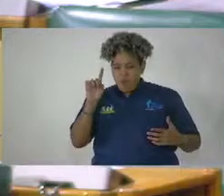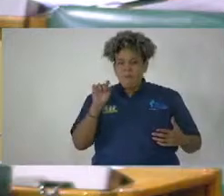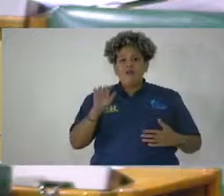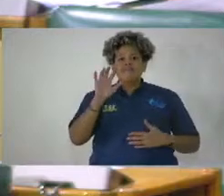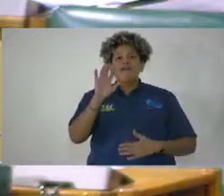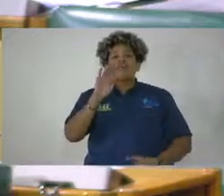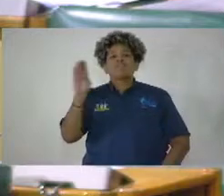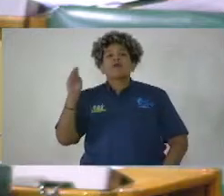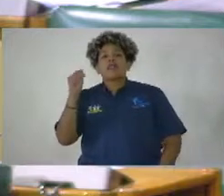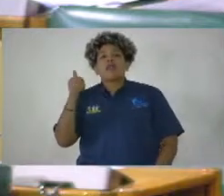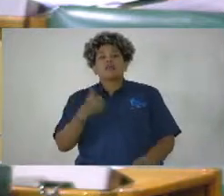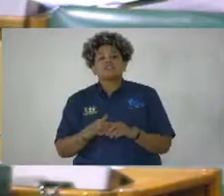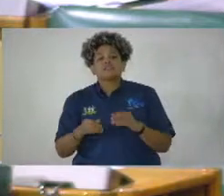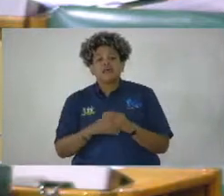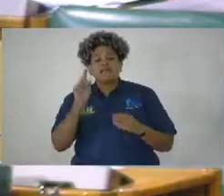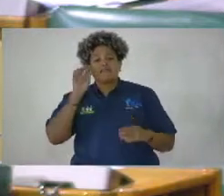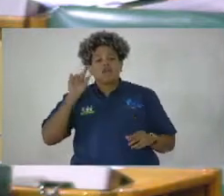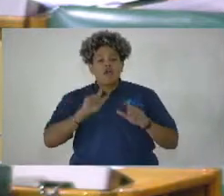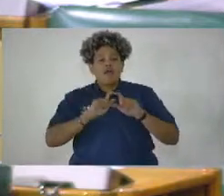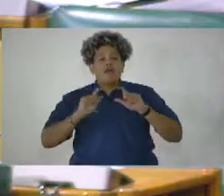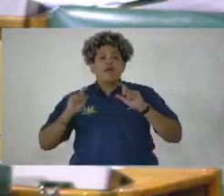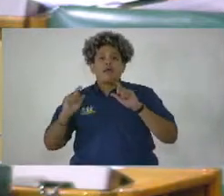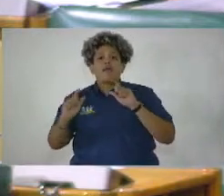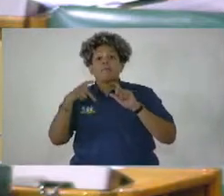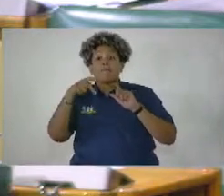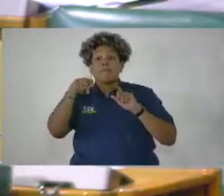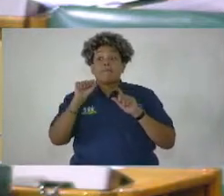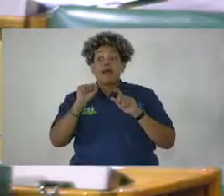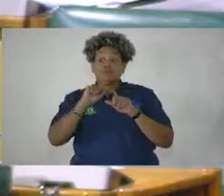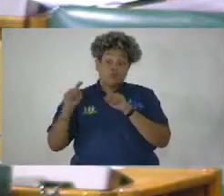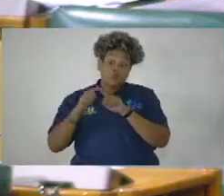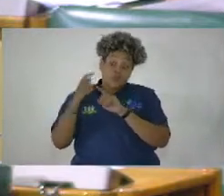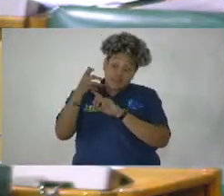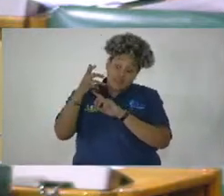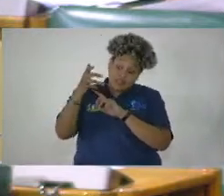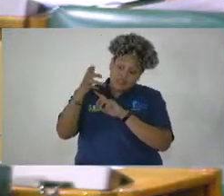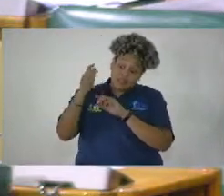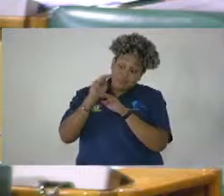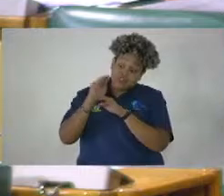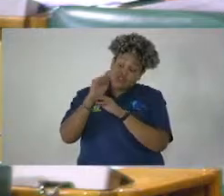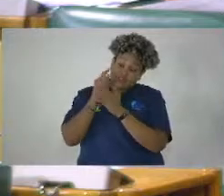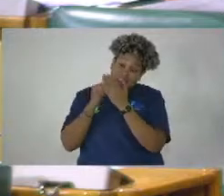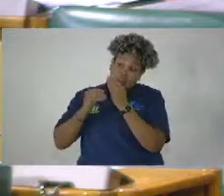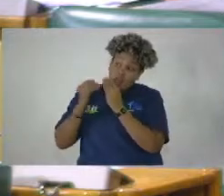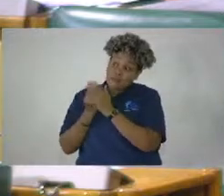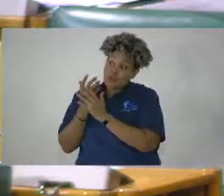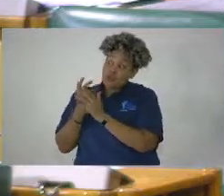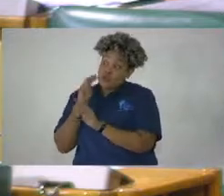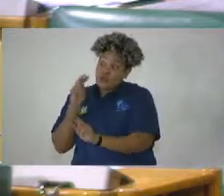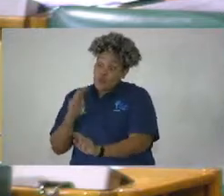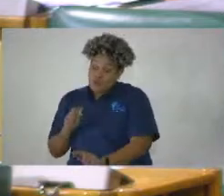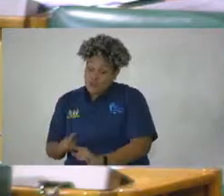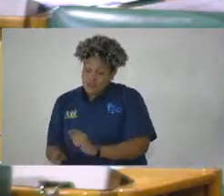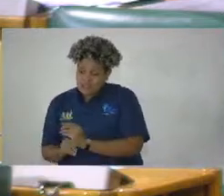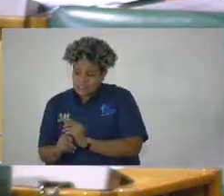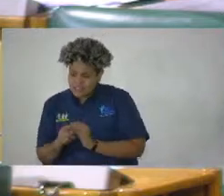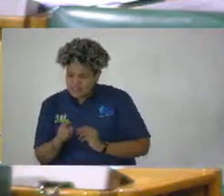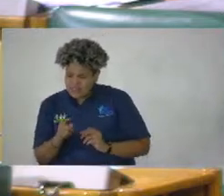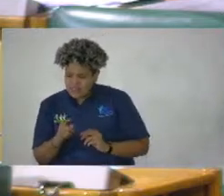$1.5 billion for pipes. Because when the Ministry of Economic Growth, as